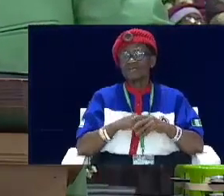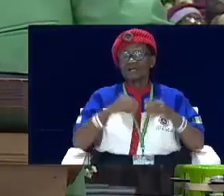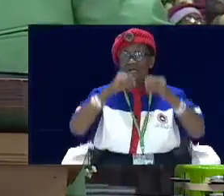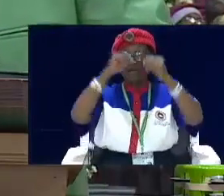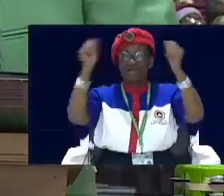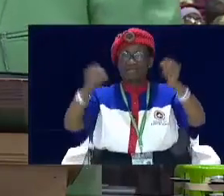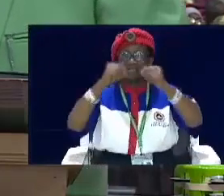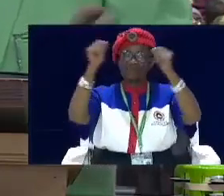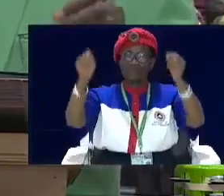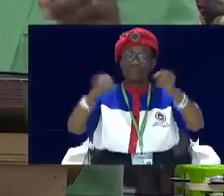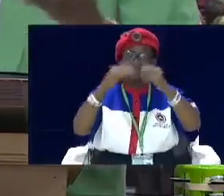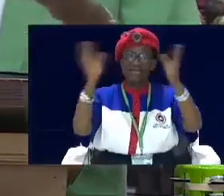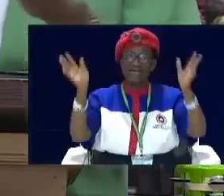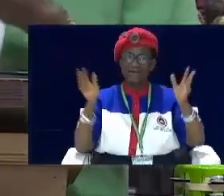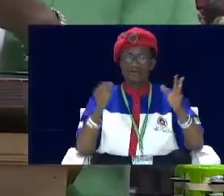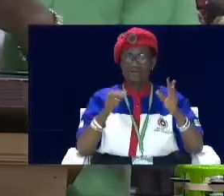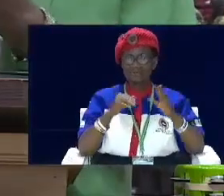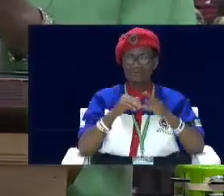Hallelujah. Amen.